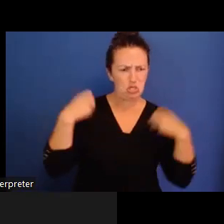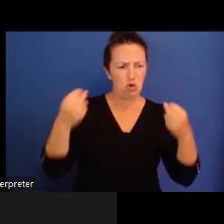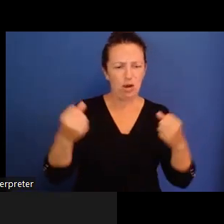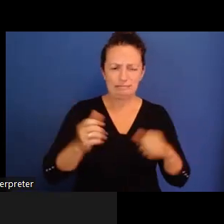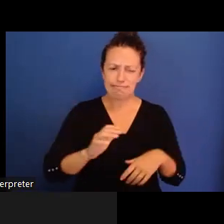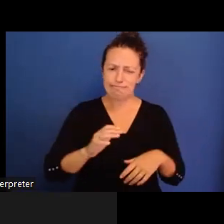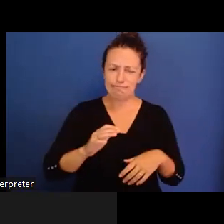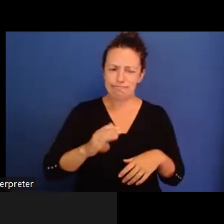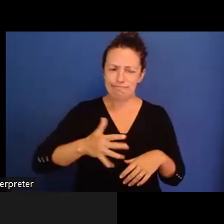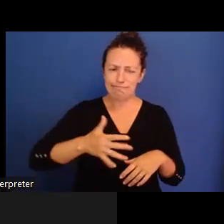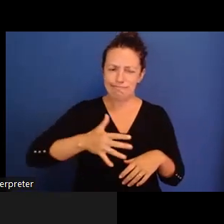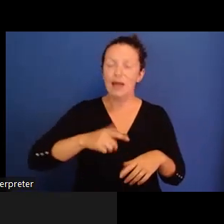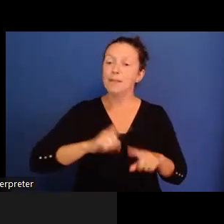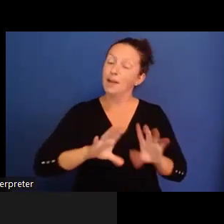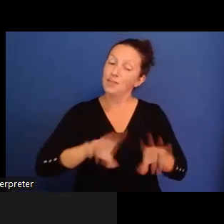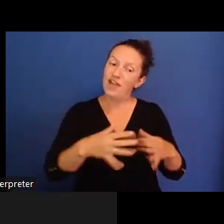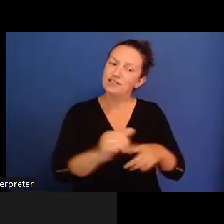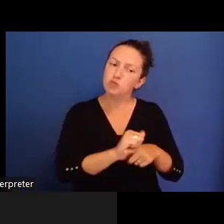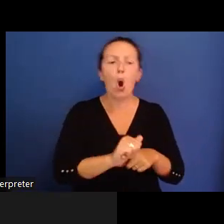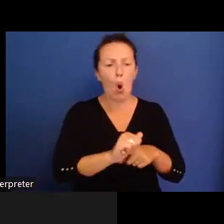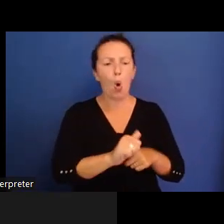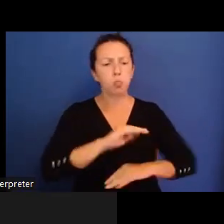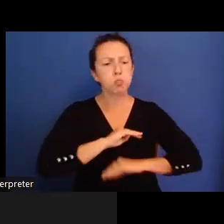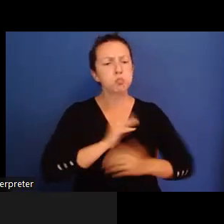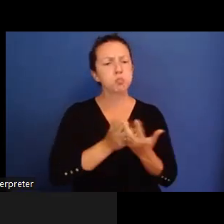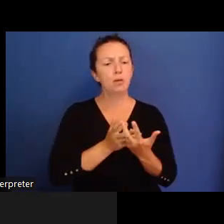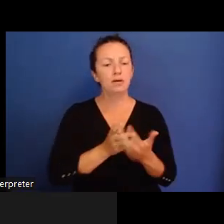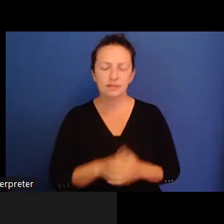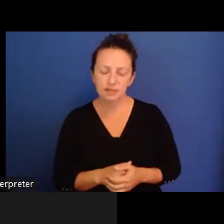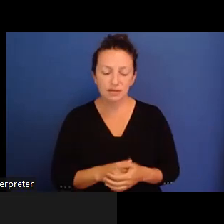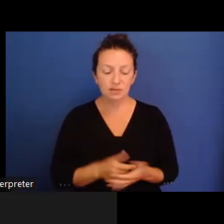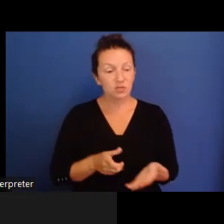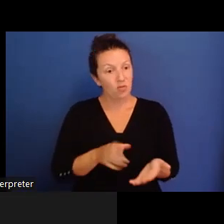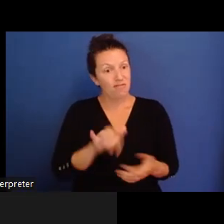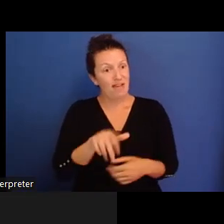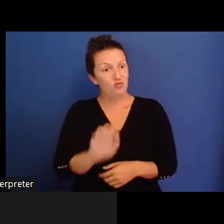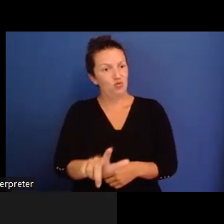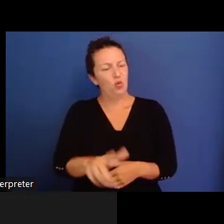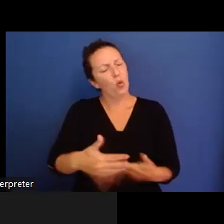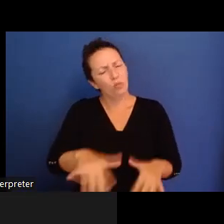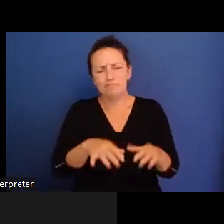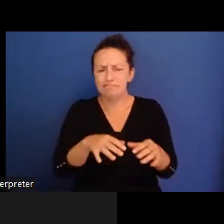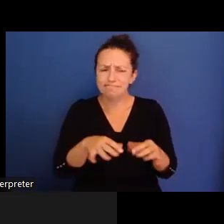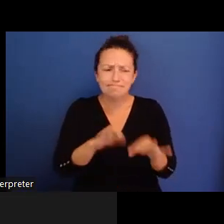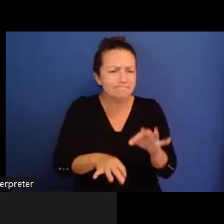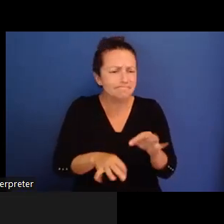so as you said, it's an easy tool, and I think it's one that's, you know,